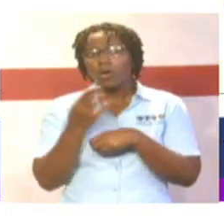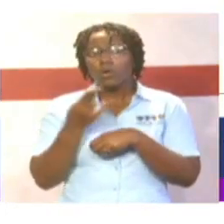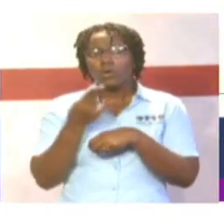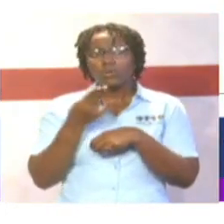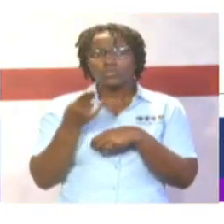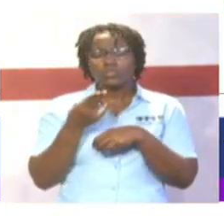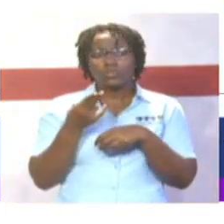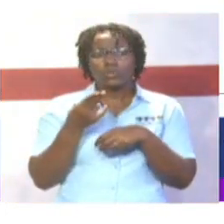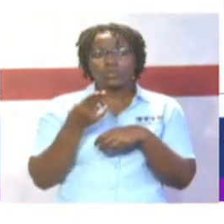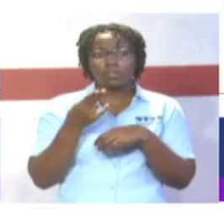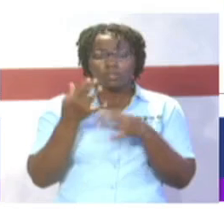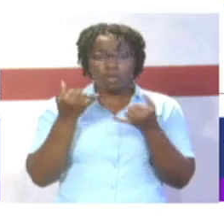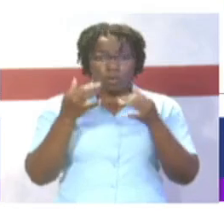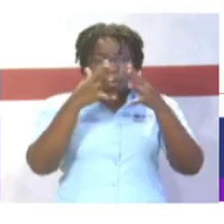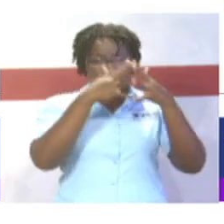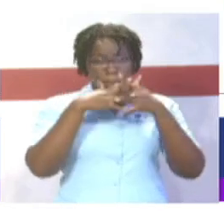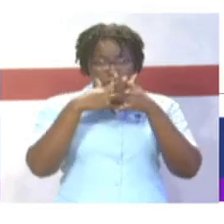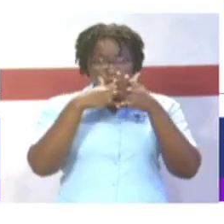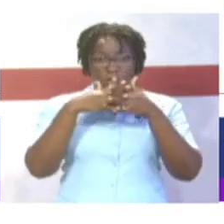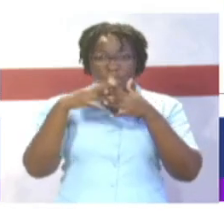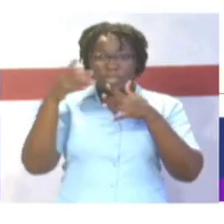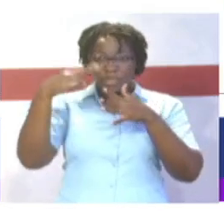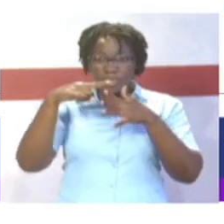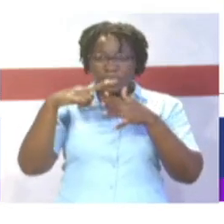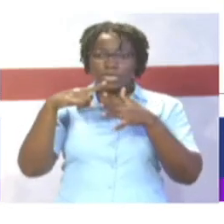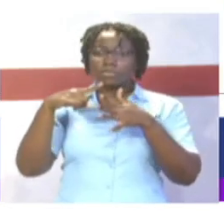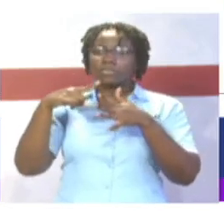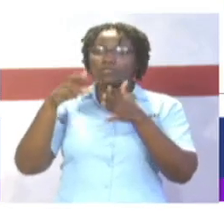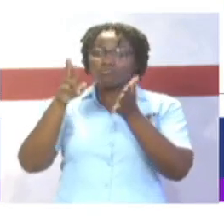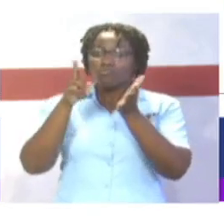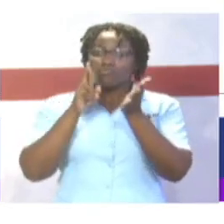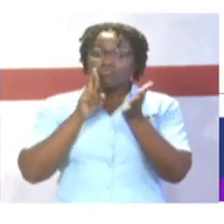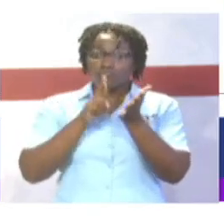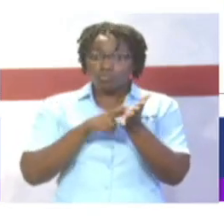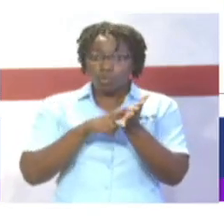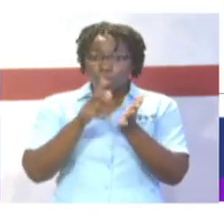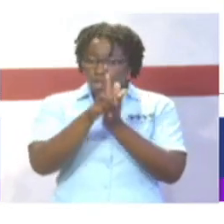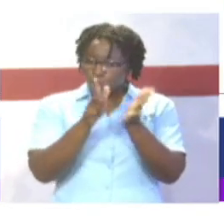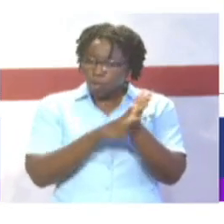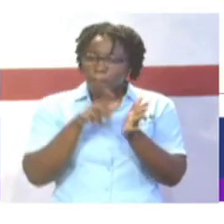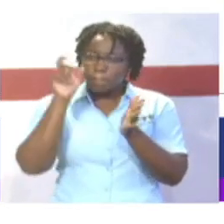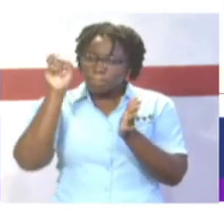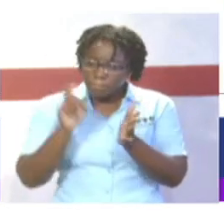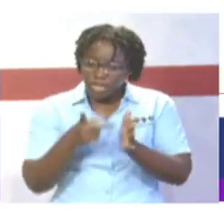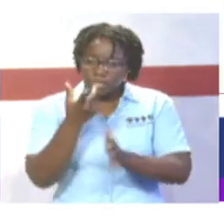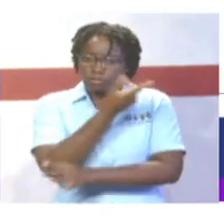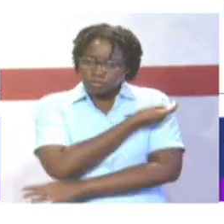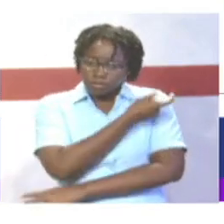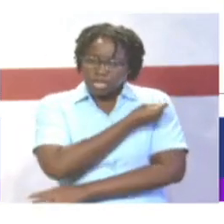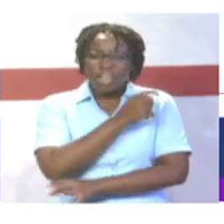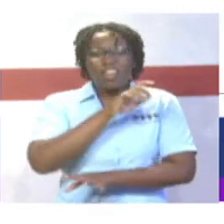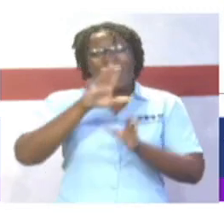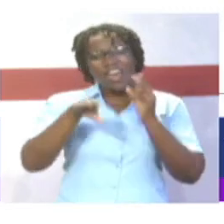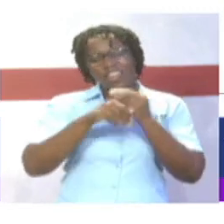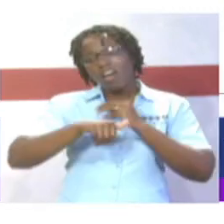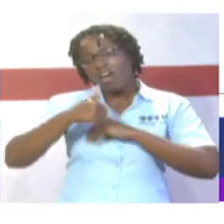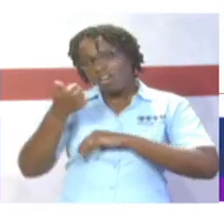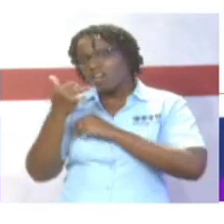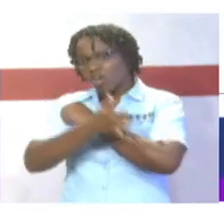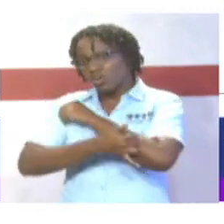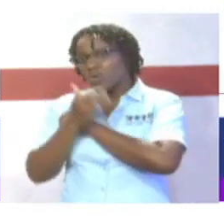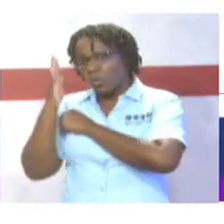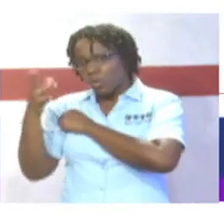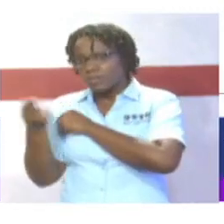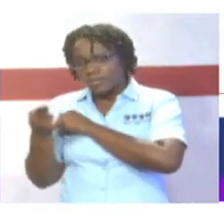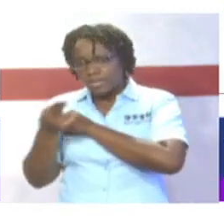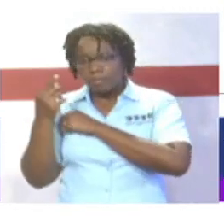made vaccination mandatory for entry into that particular countries, other countries may also be implementing that measure. Does the